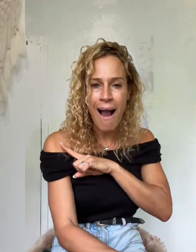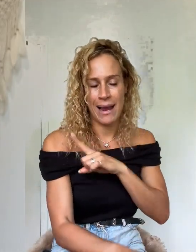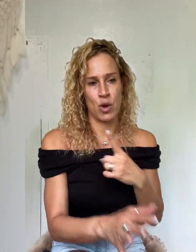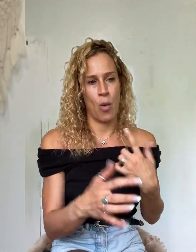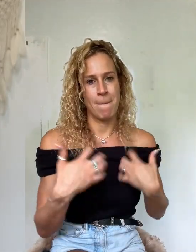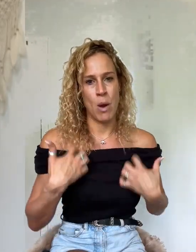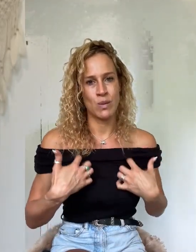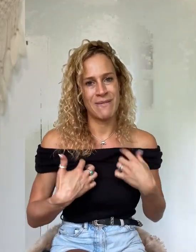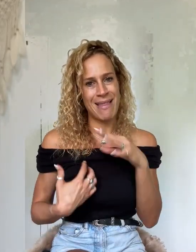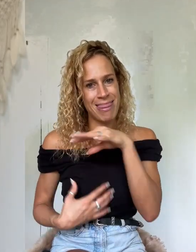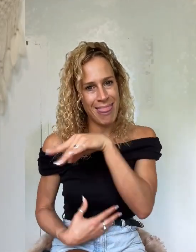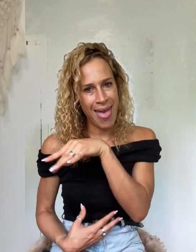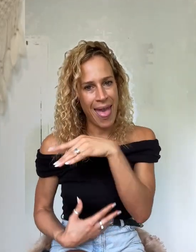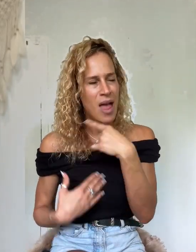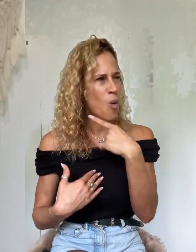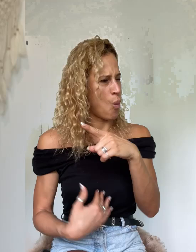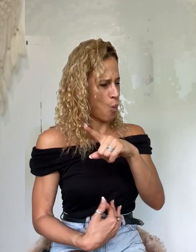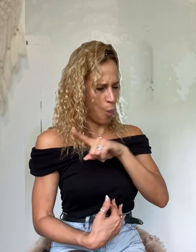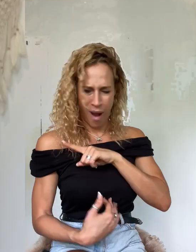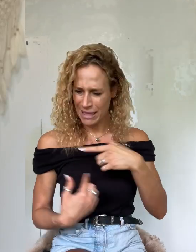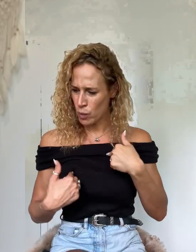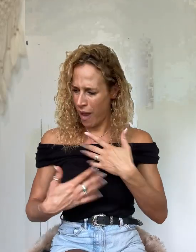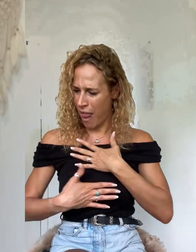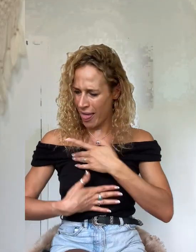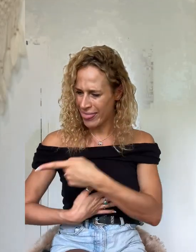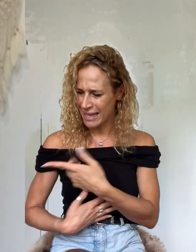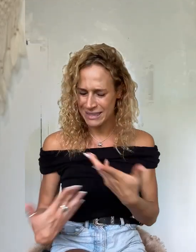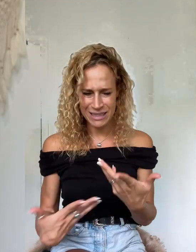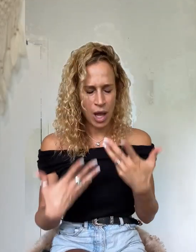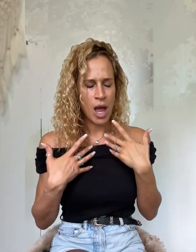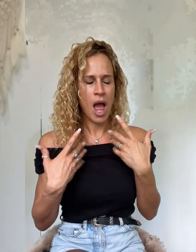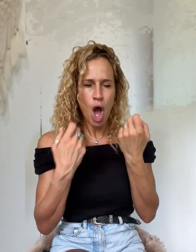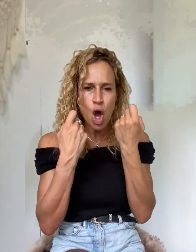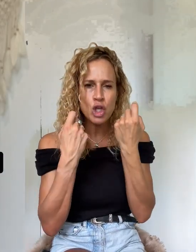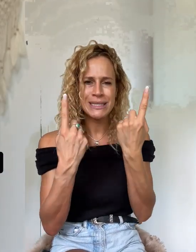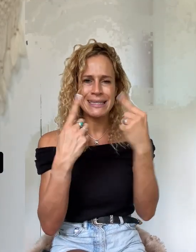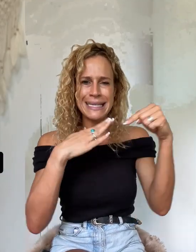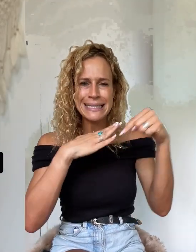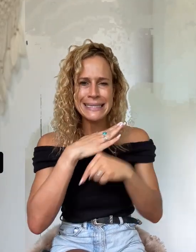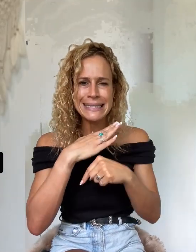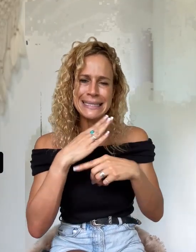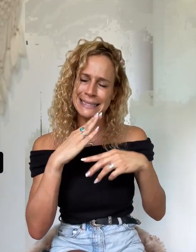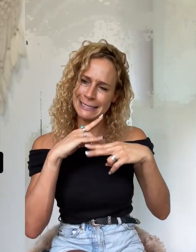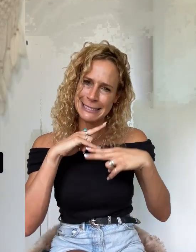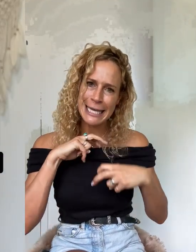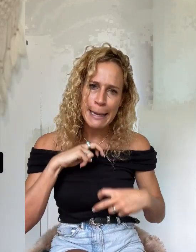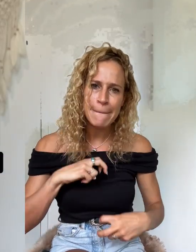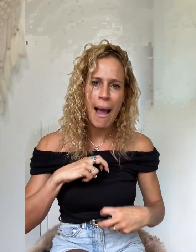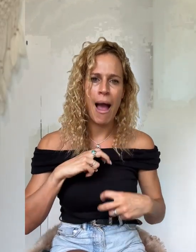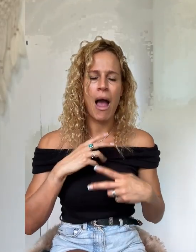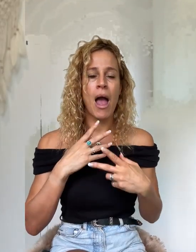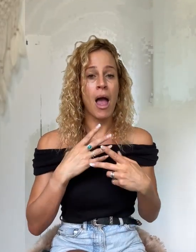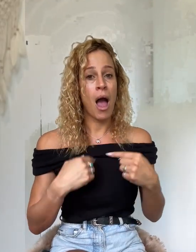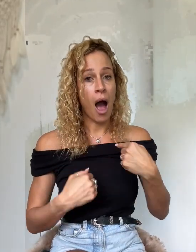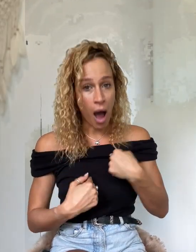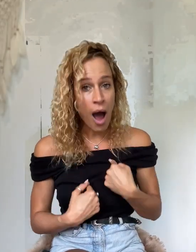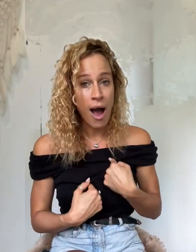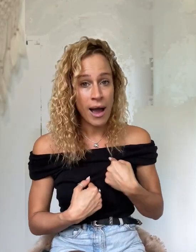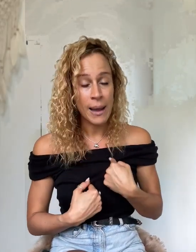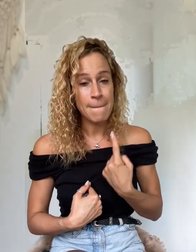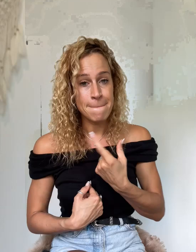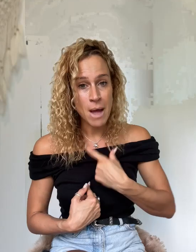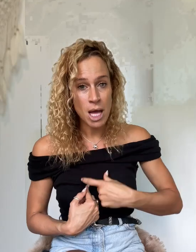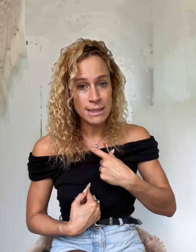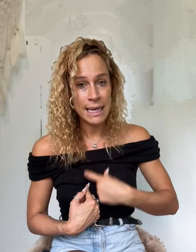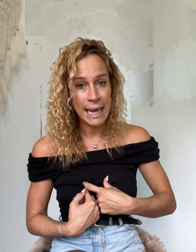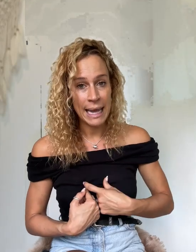in the first place, what motivated you, why am I like this? Why do I like this? And understanding it on a deeper level is really important. I